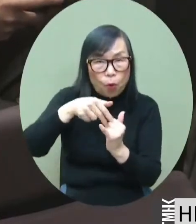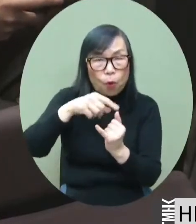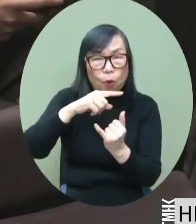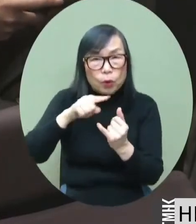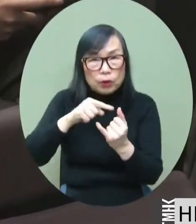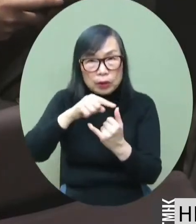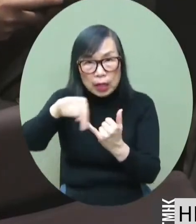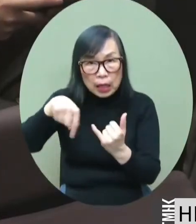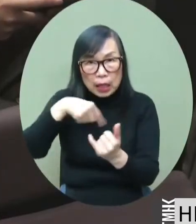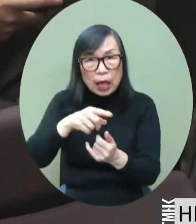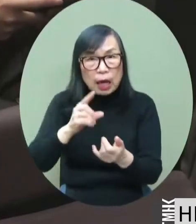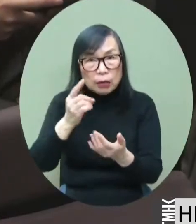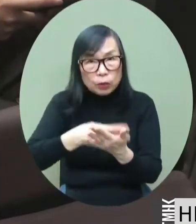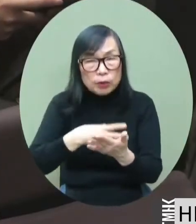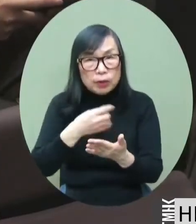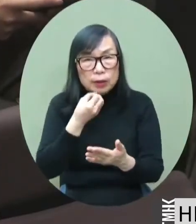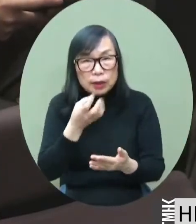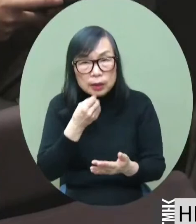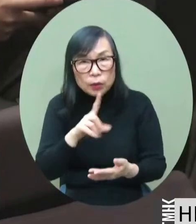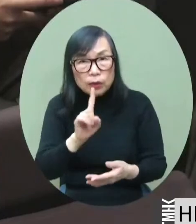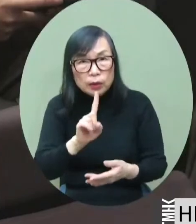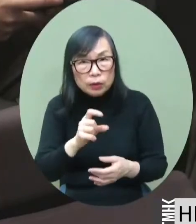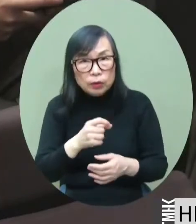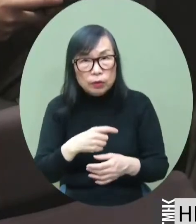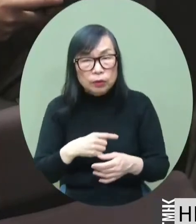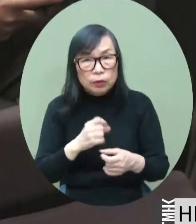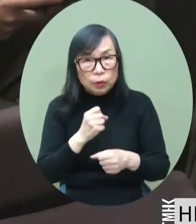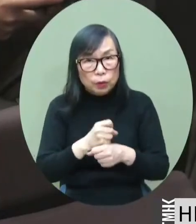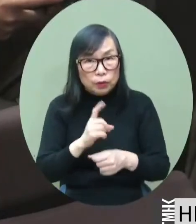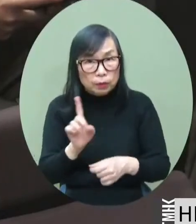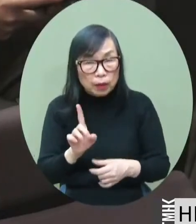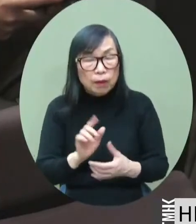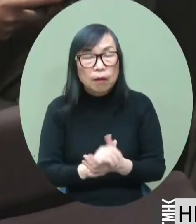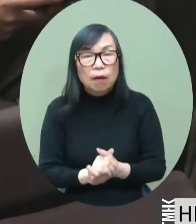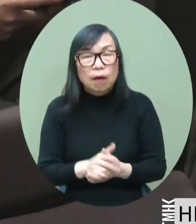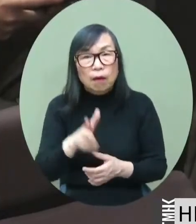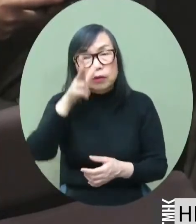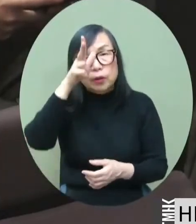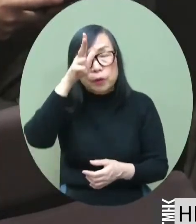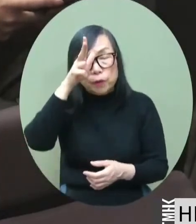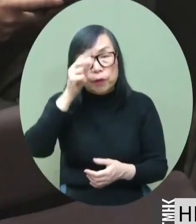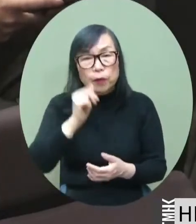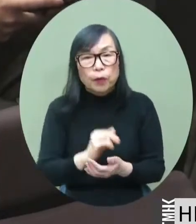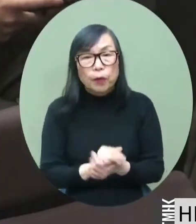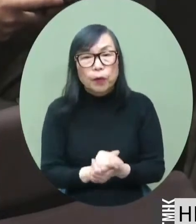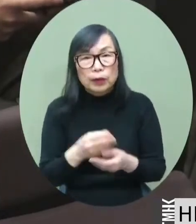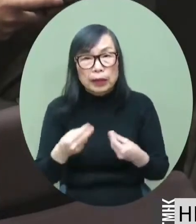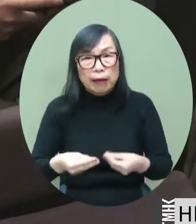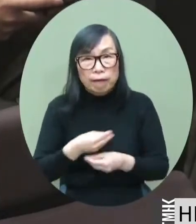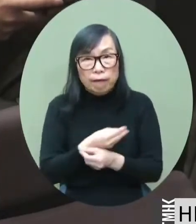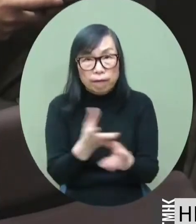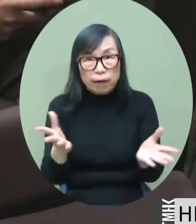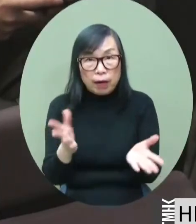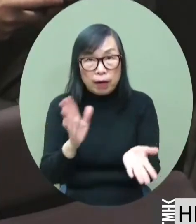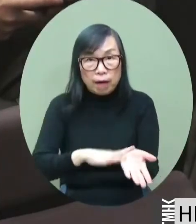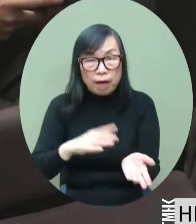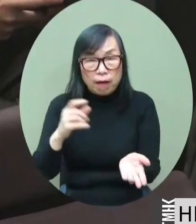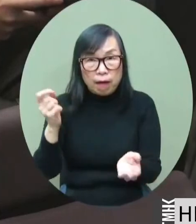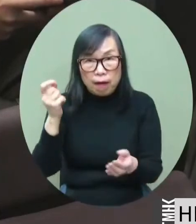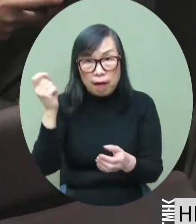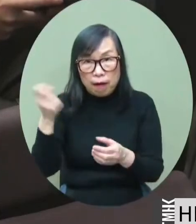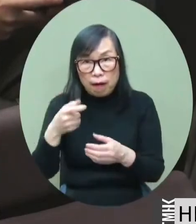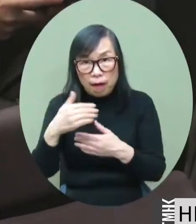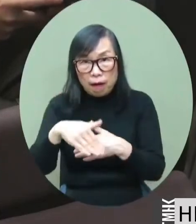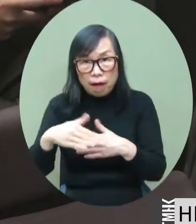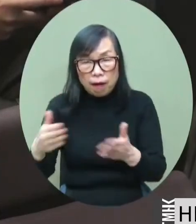I'd like to know measures that have been recommended to the management of graveyards. And then